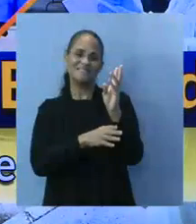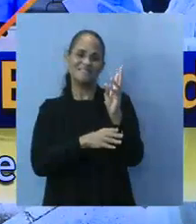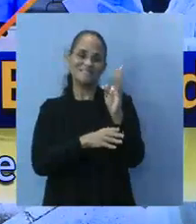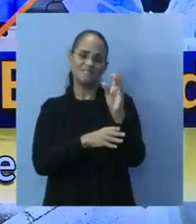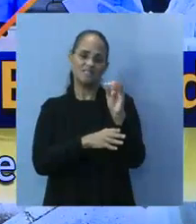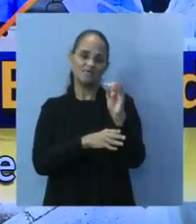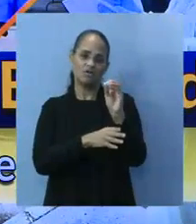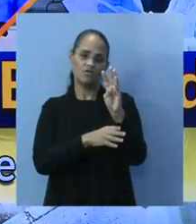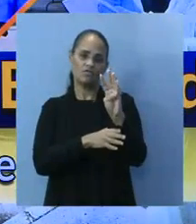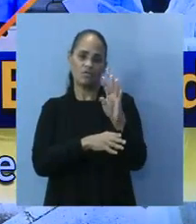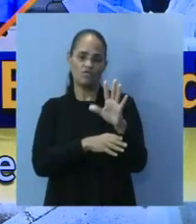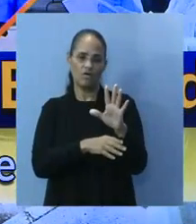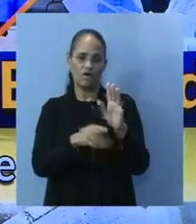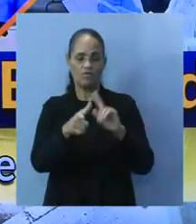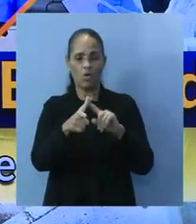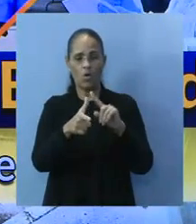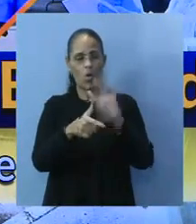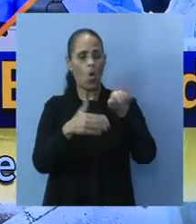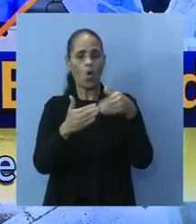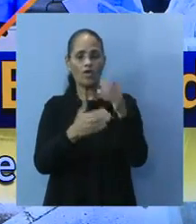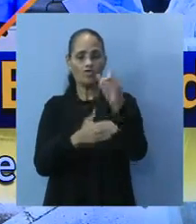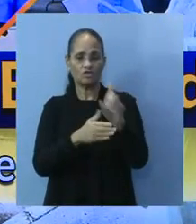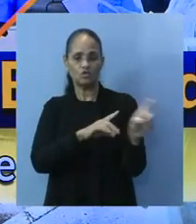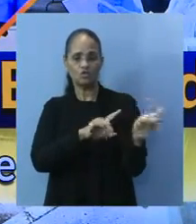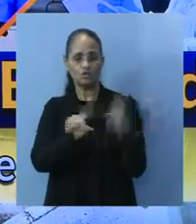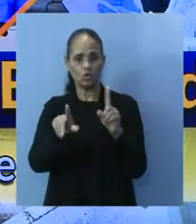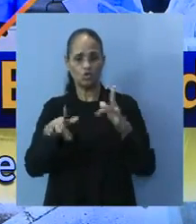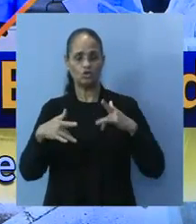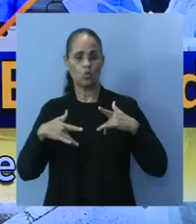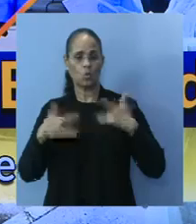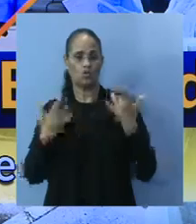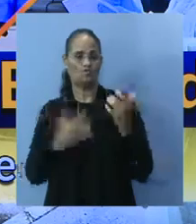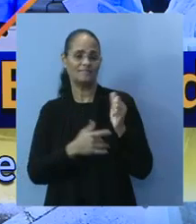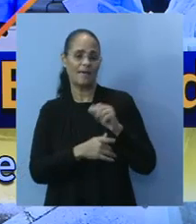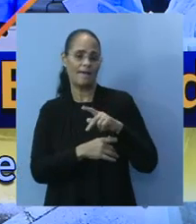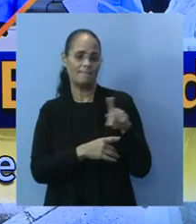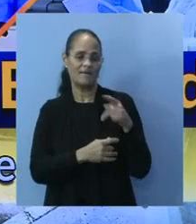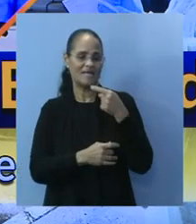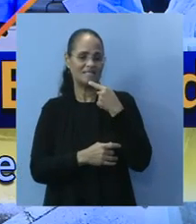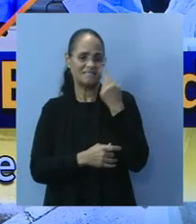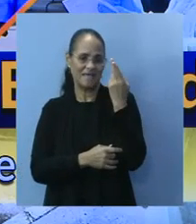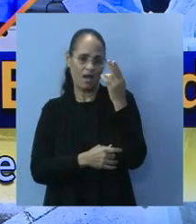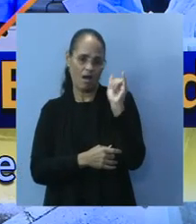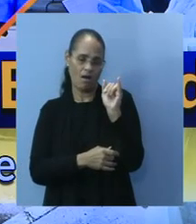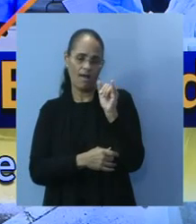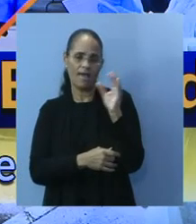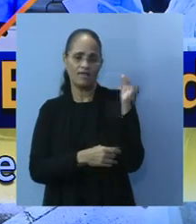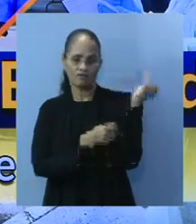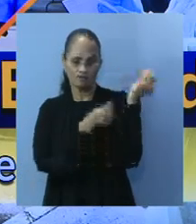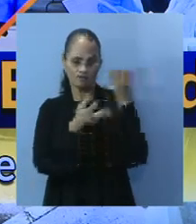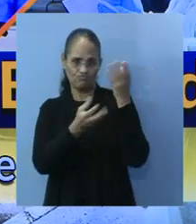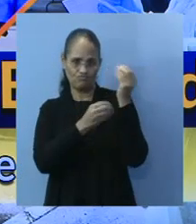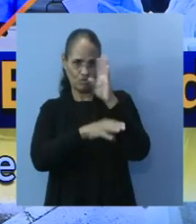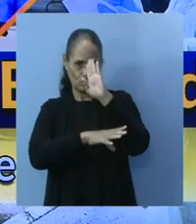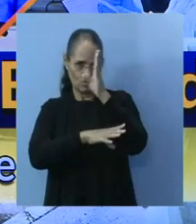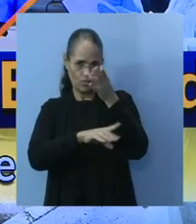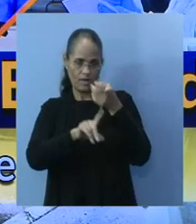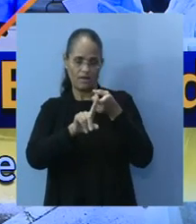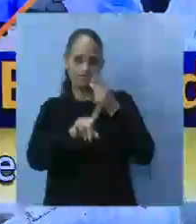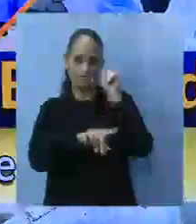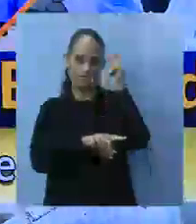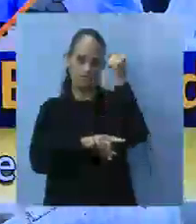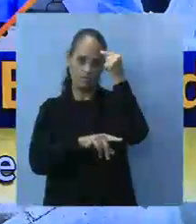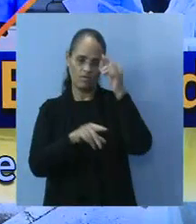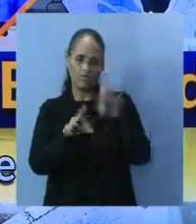504-6045. All you have to do is go into WhatsApp and send hi to that number, and you will receive updates directly from the governor of